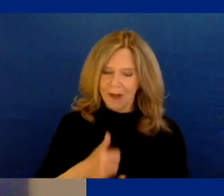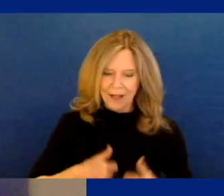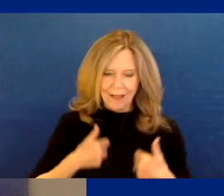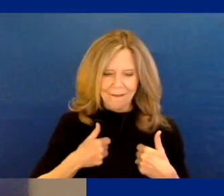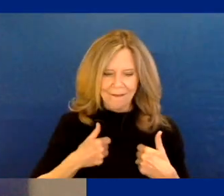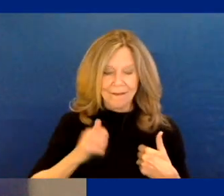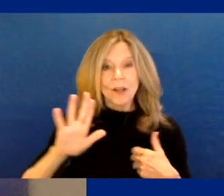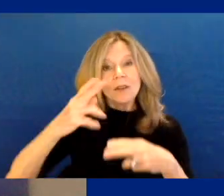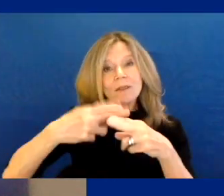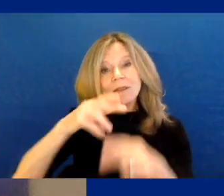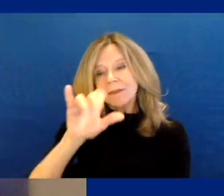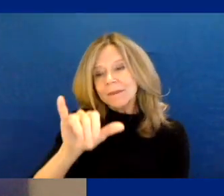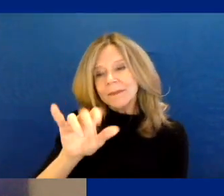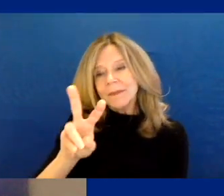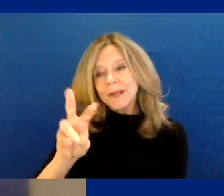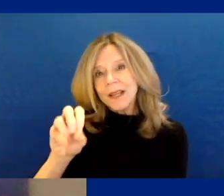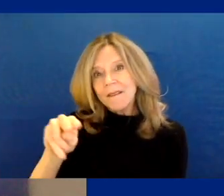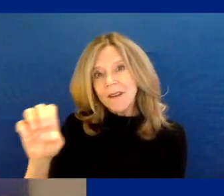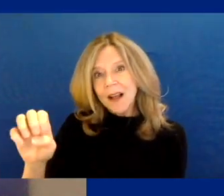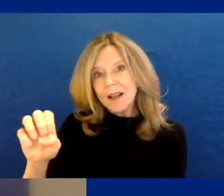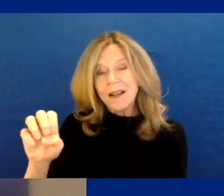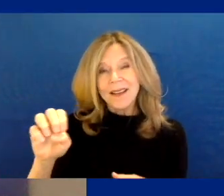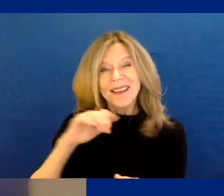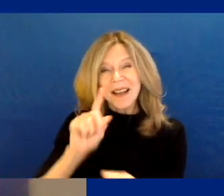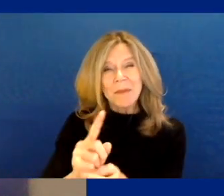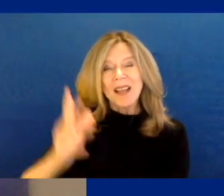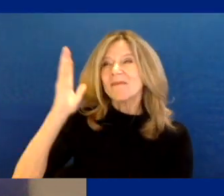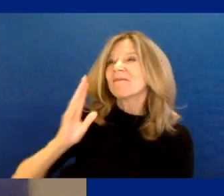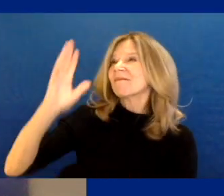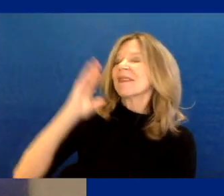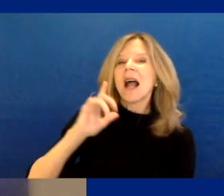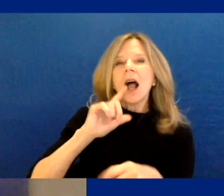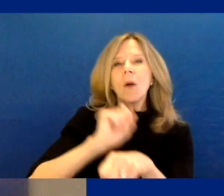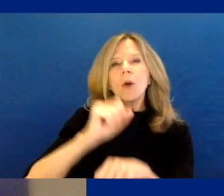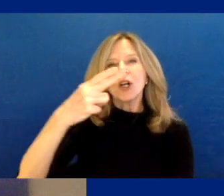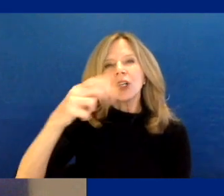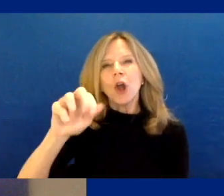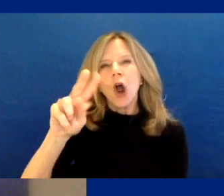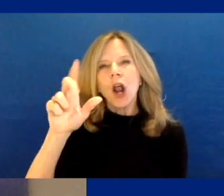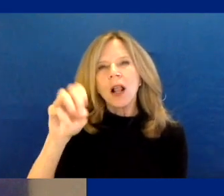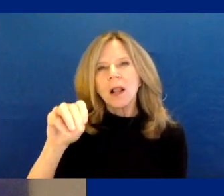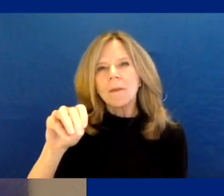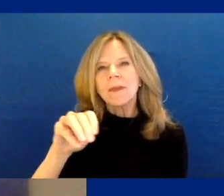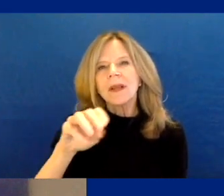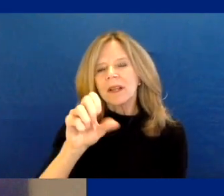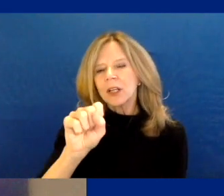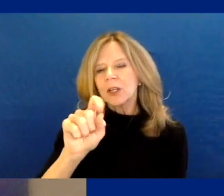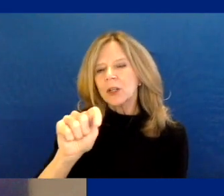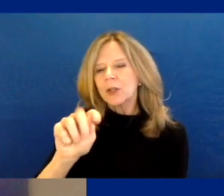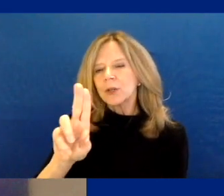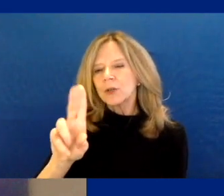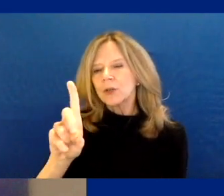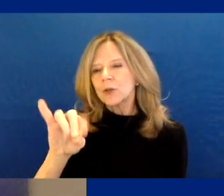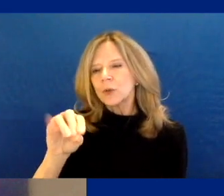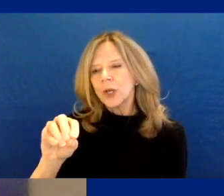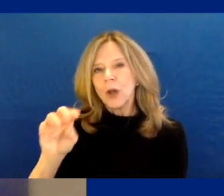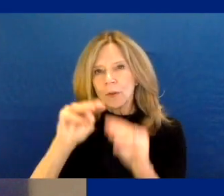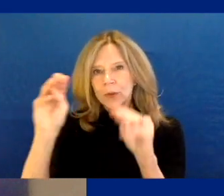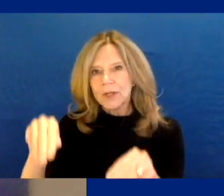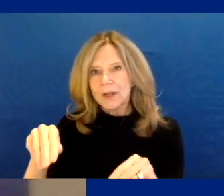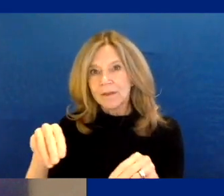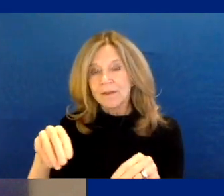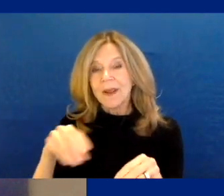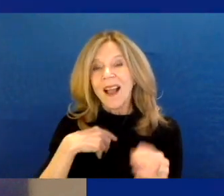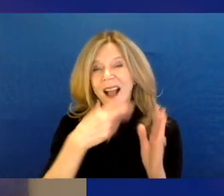Her name is Yvonne. I first met Yvonne when I was a resident at the Studio Museum in Harlem. I had painted